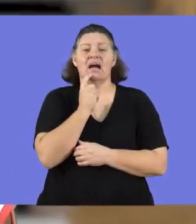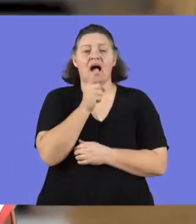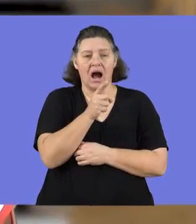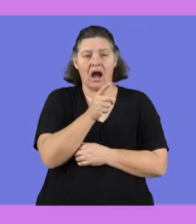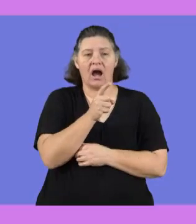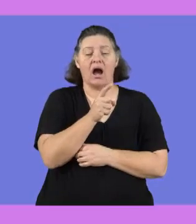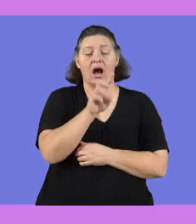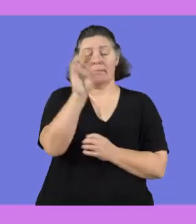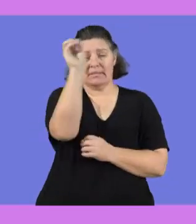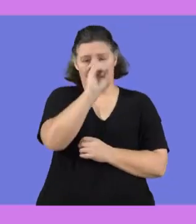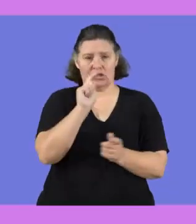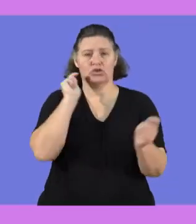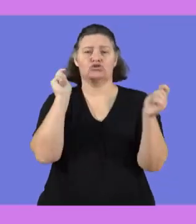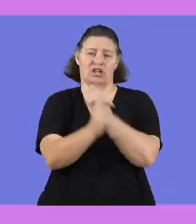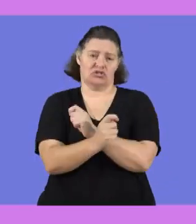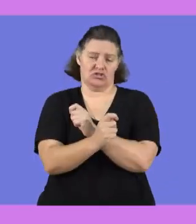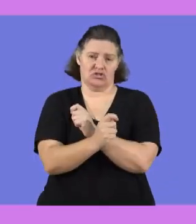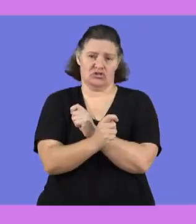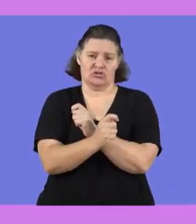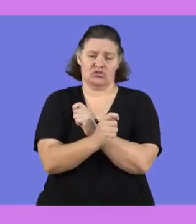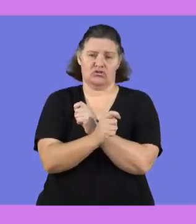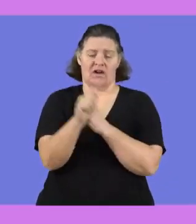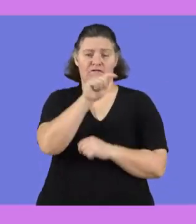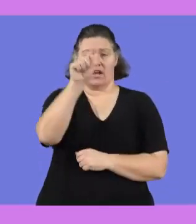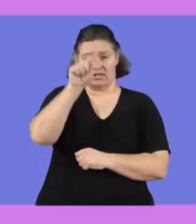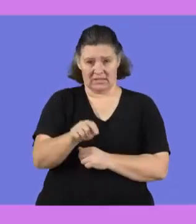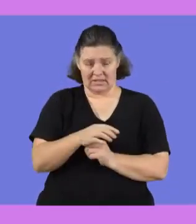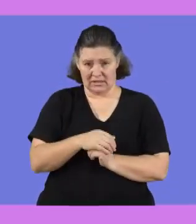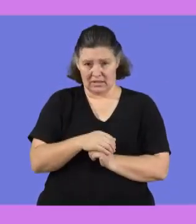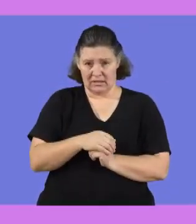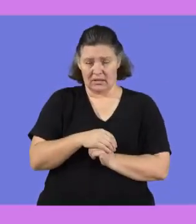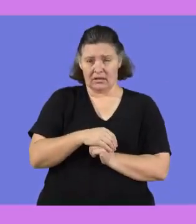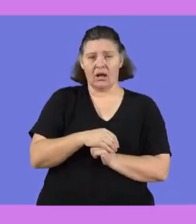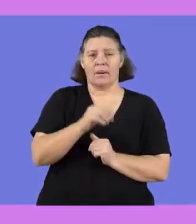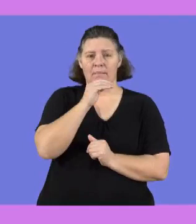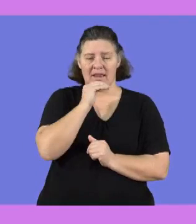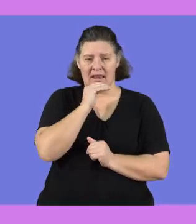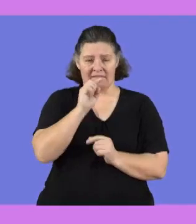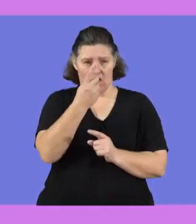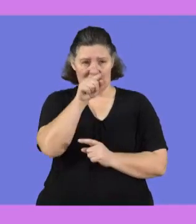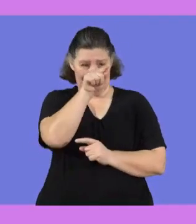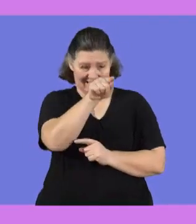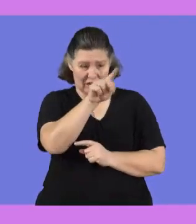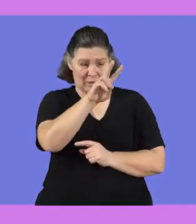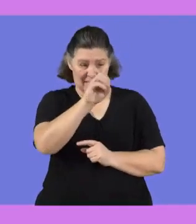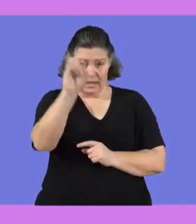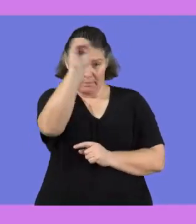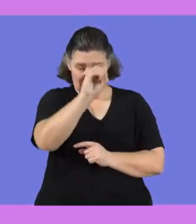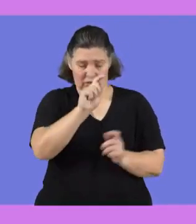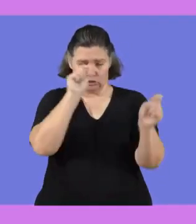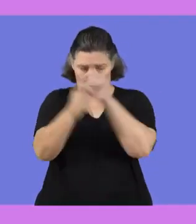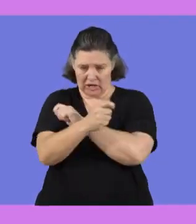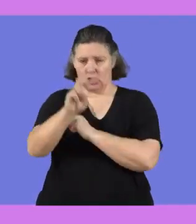change this percentage to the fraction form. This is the first step. Please make sure